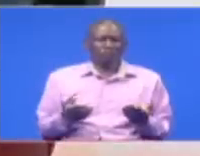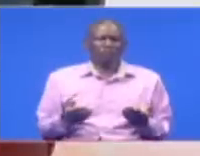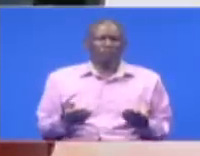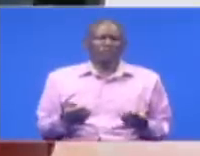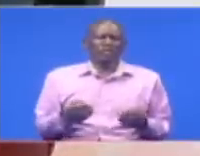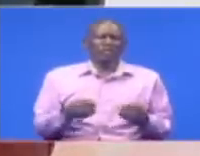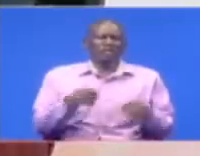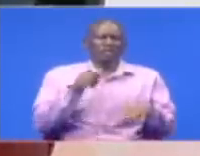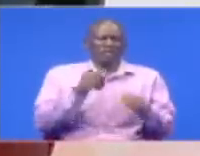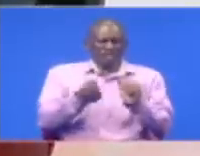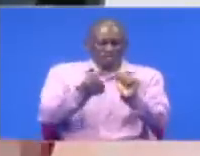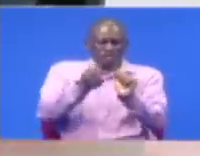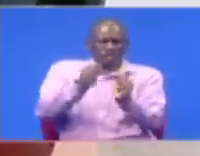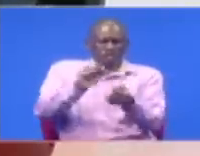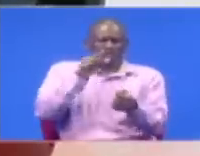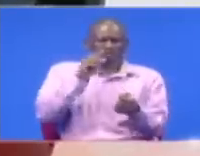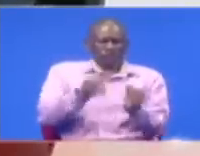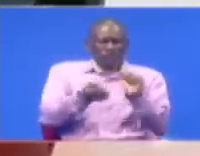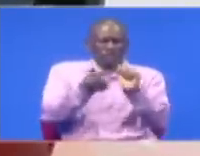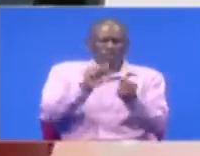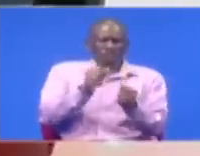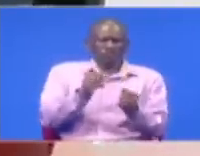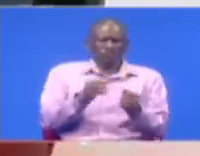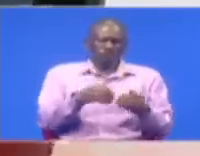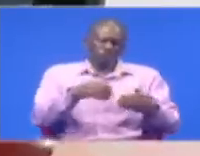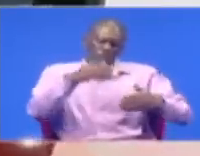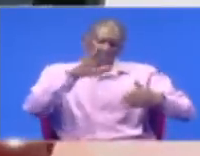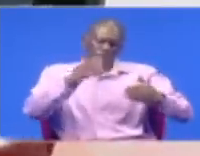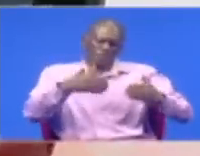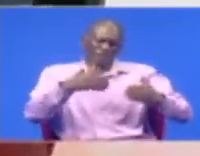at the turn of towards